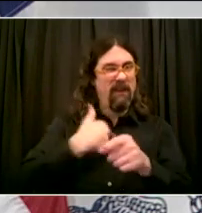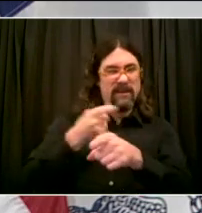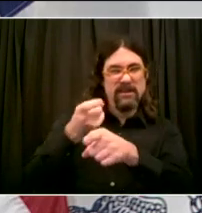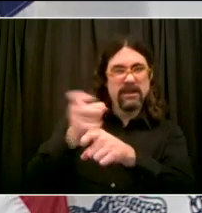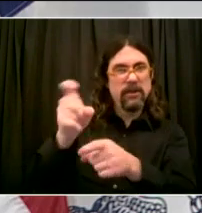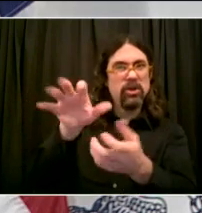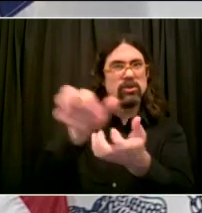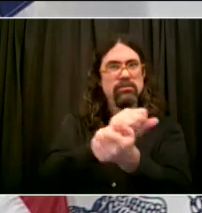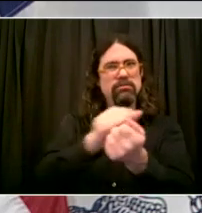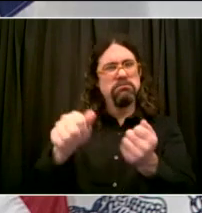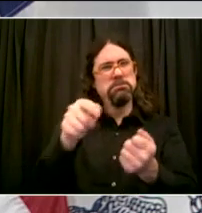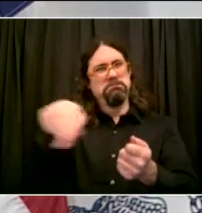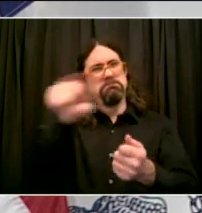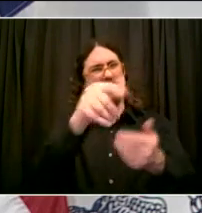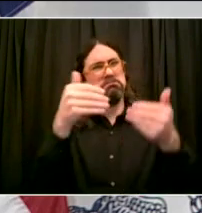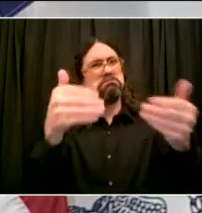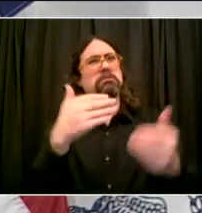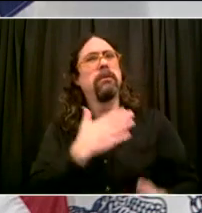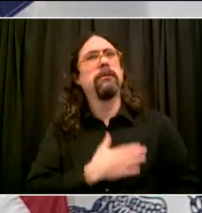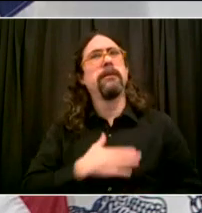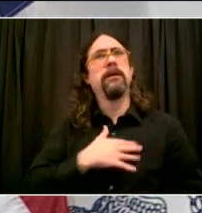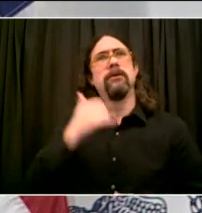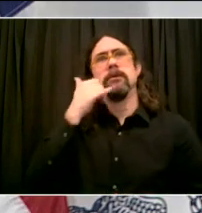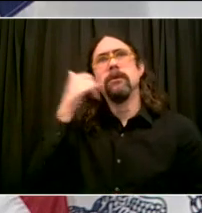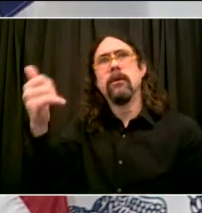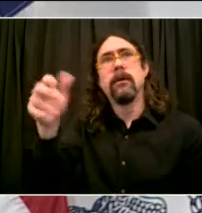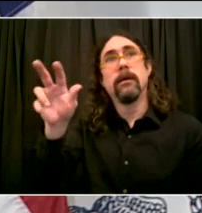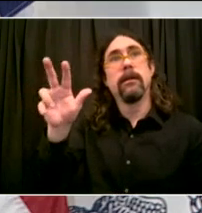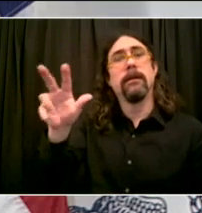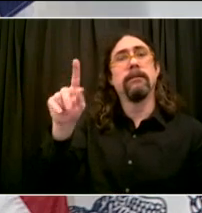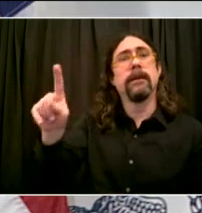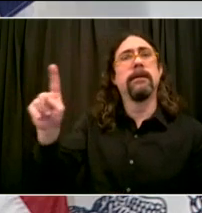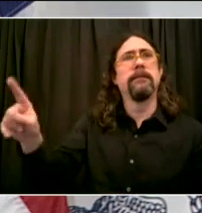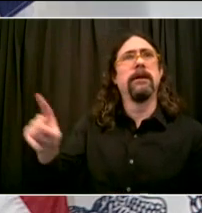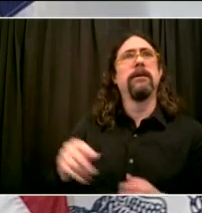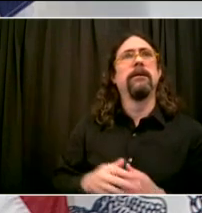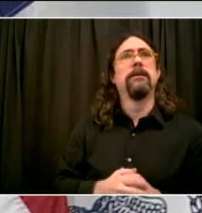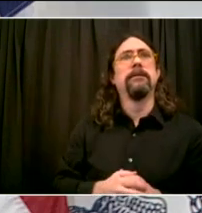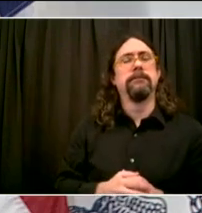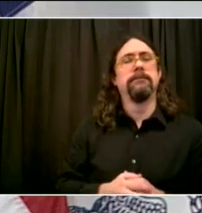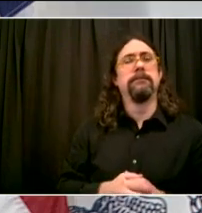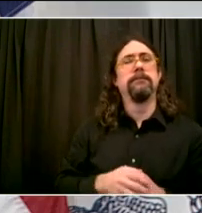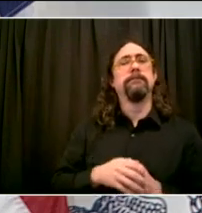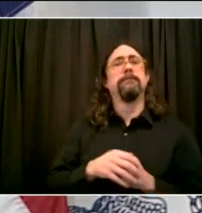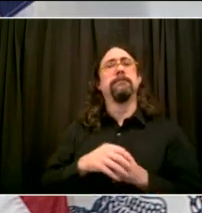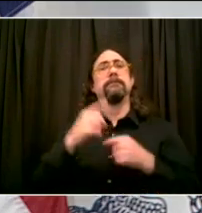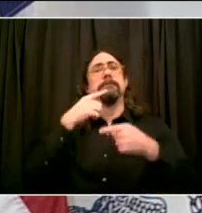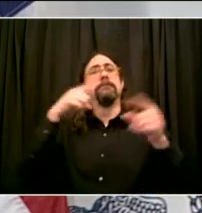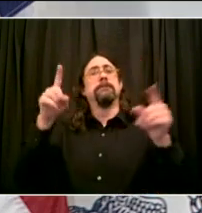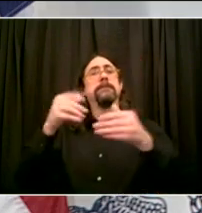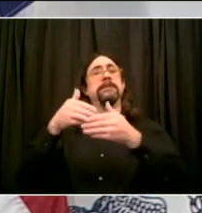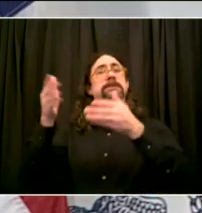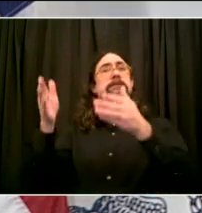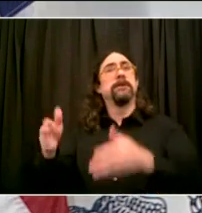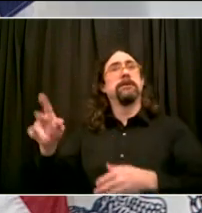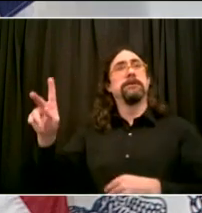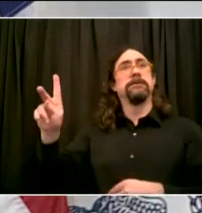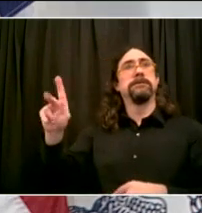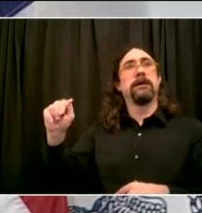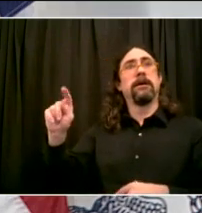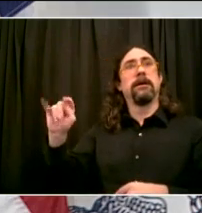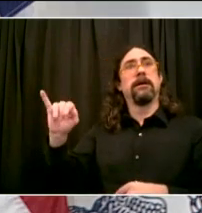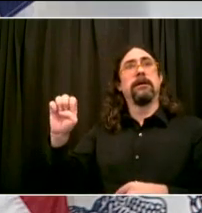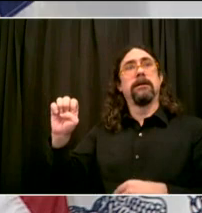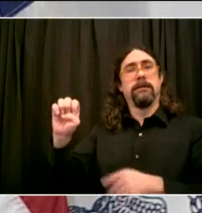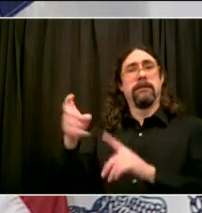Next is Katie from the Wall Street Journal. Oh, hey, could you actually skip me and go to someone else? I'm sorry. Can I use my one pass?